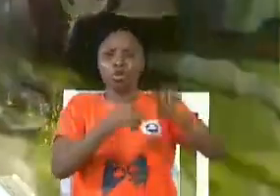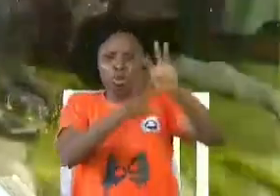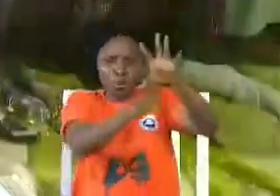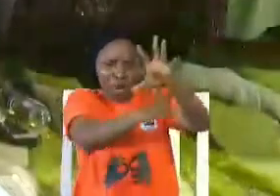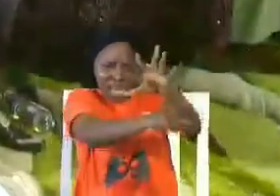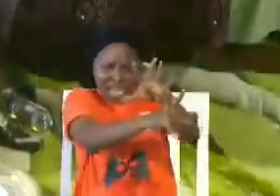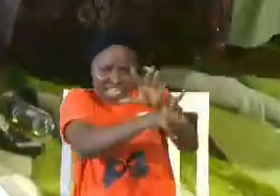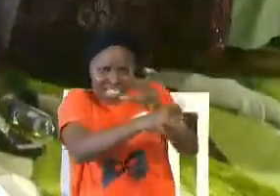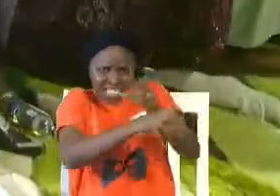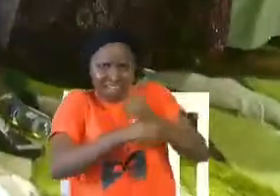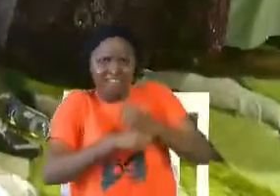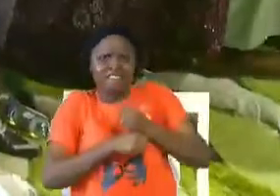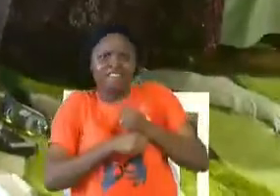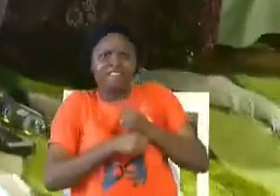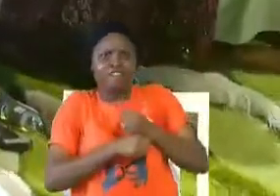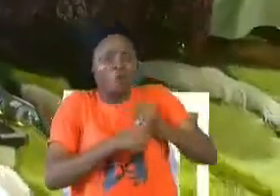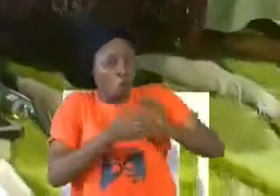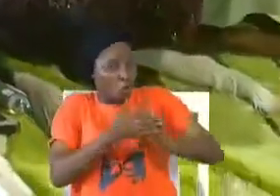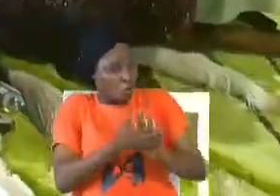to receive.